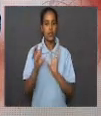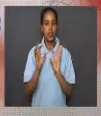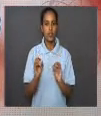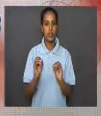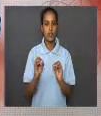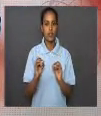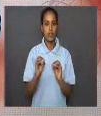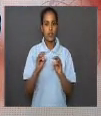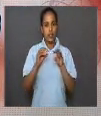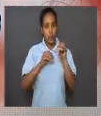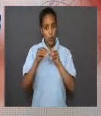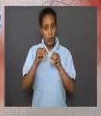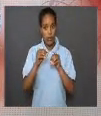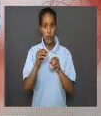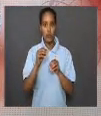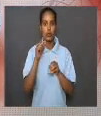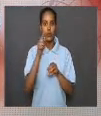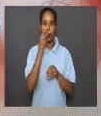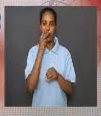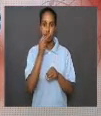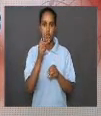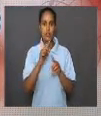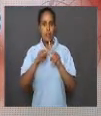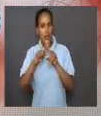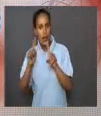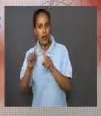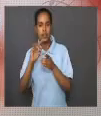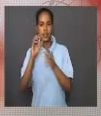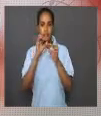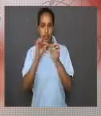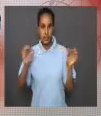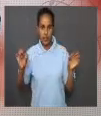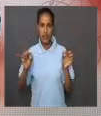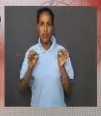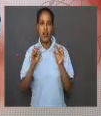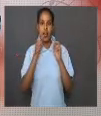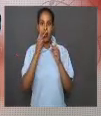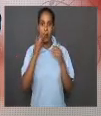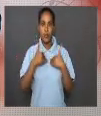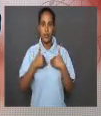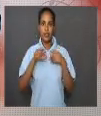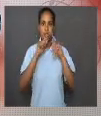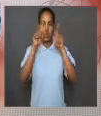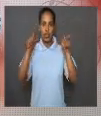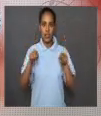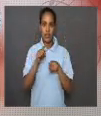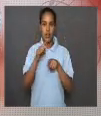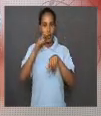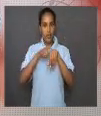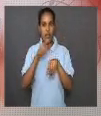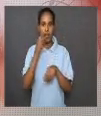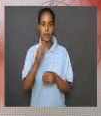Students, in a moment, you will see several sentences appear on the screen, one at a